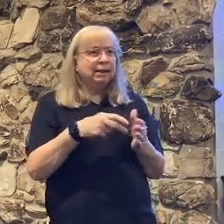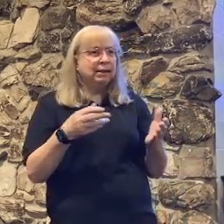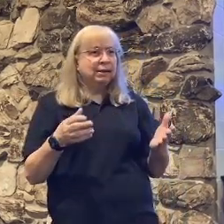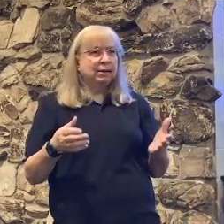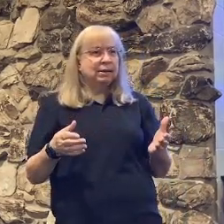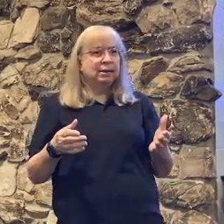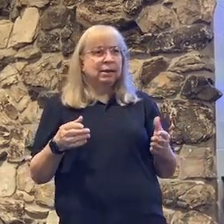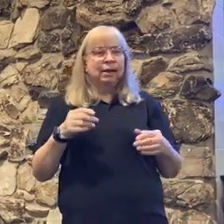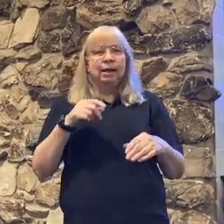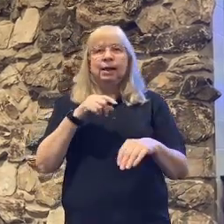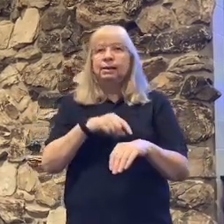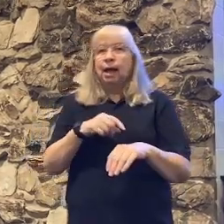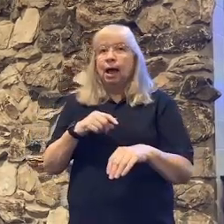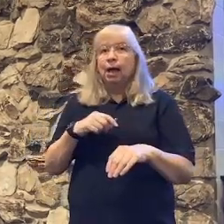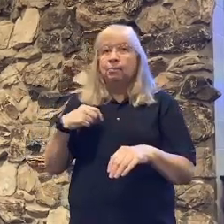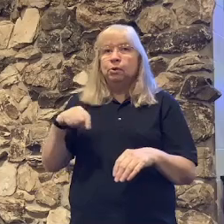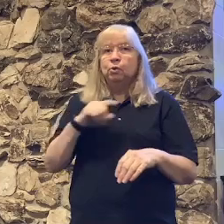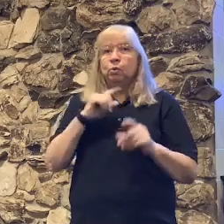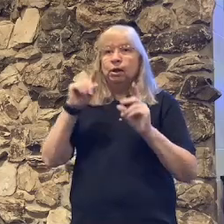It's time we go deeper.